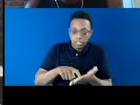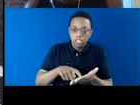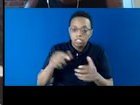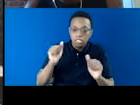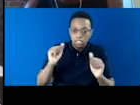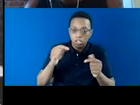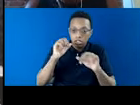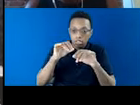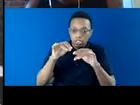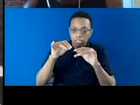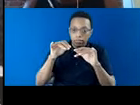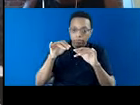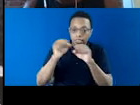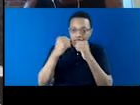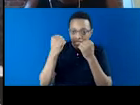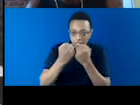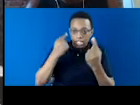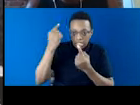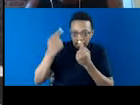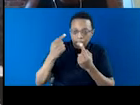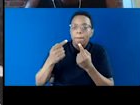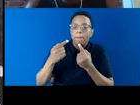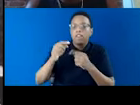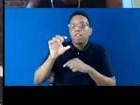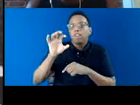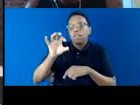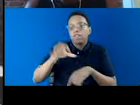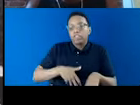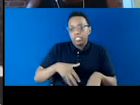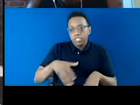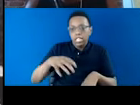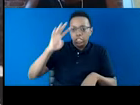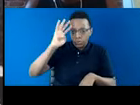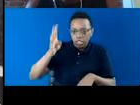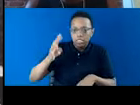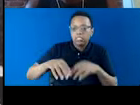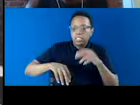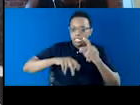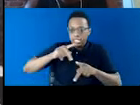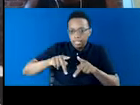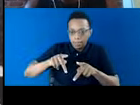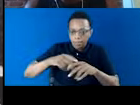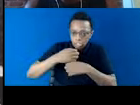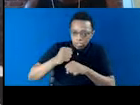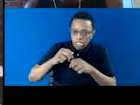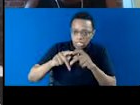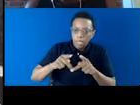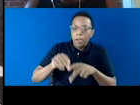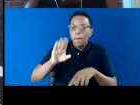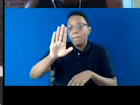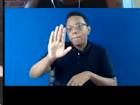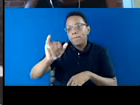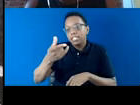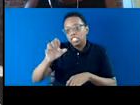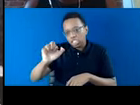think, when they think about fertility and creation, that they think of bi-gender, androgynous, and intersex people. We should just name that, right? The